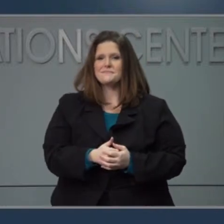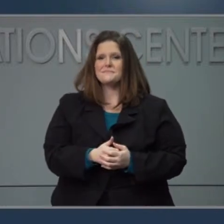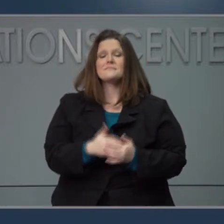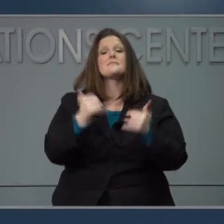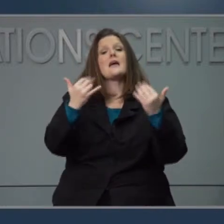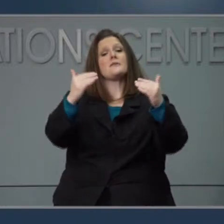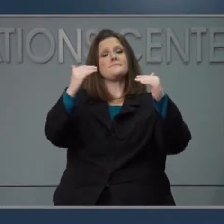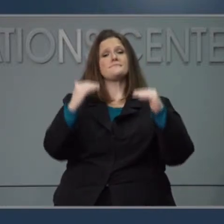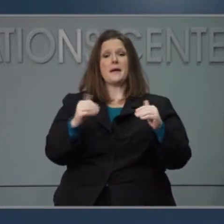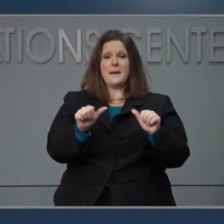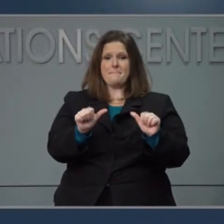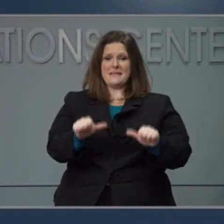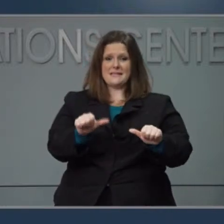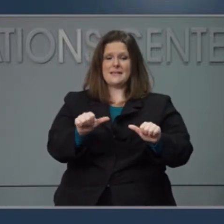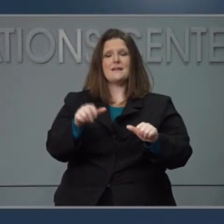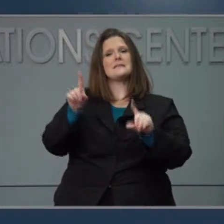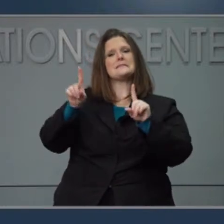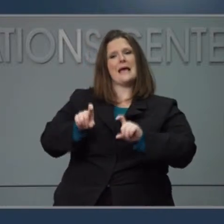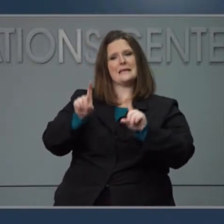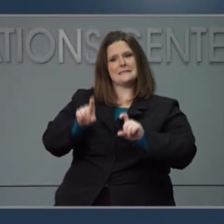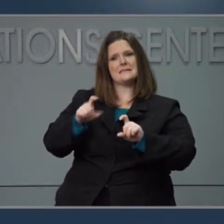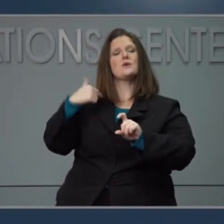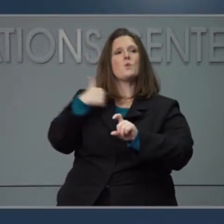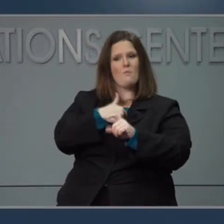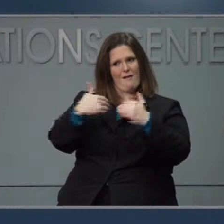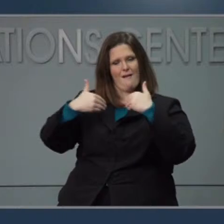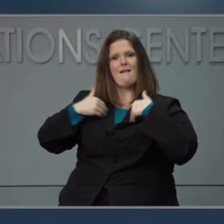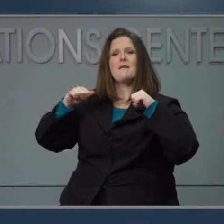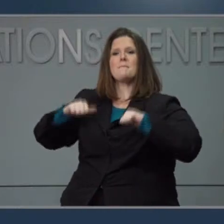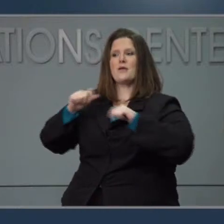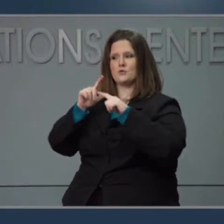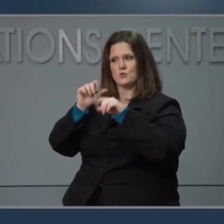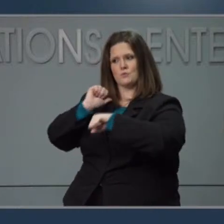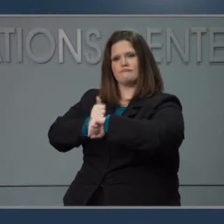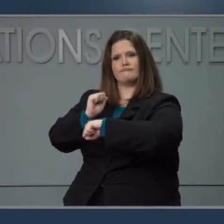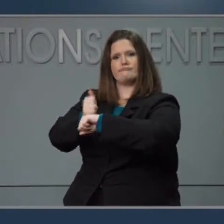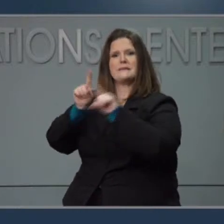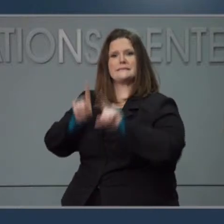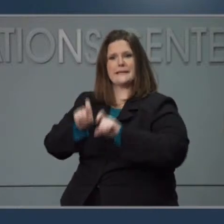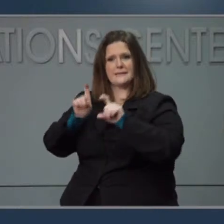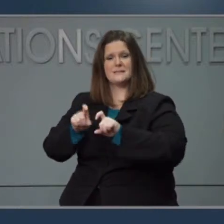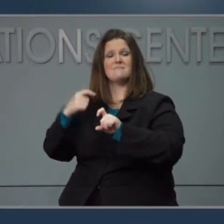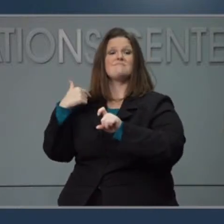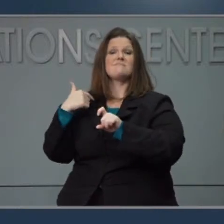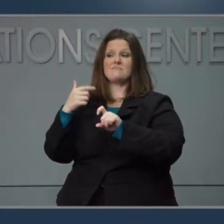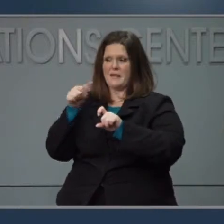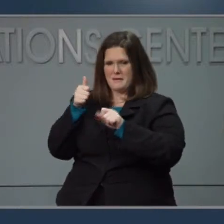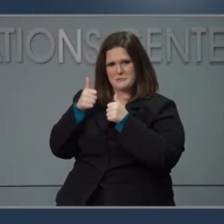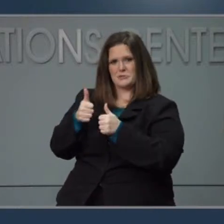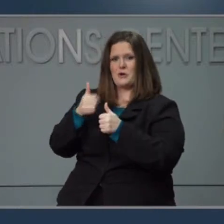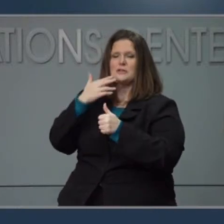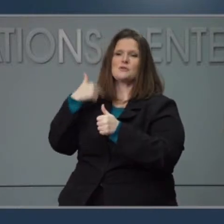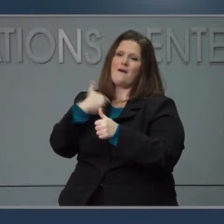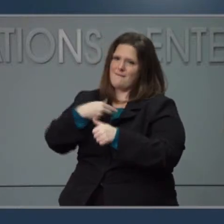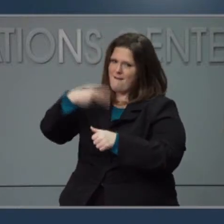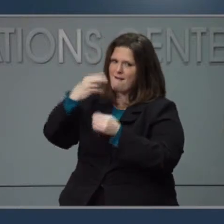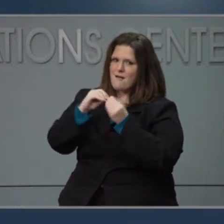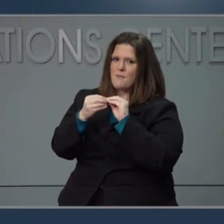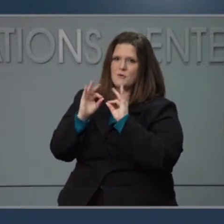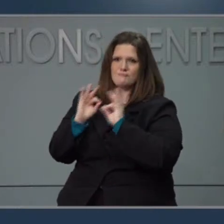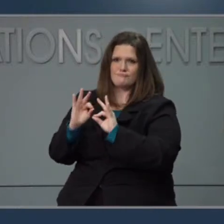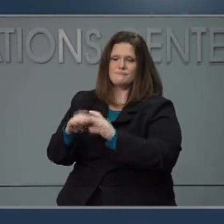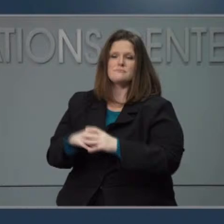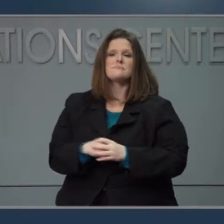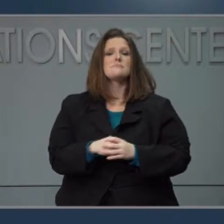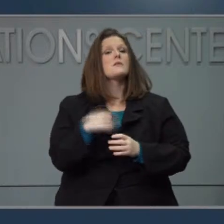high. This gets an upward arrow. We continue to hire contact tracers to bolster the efforts of our local health department. So if you